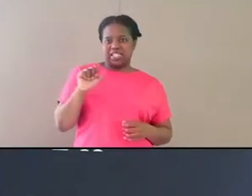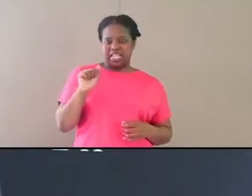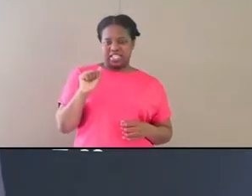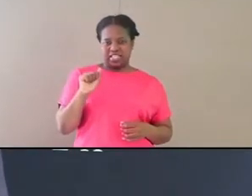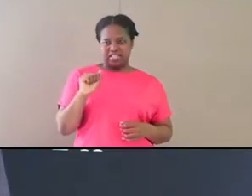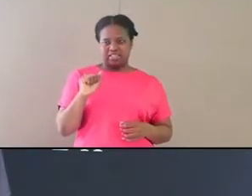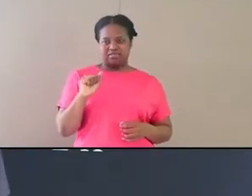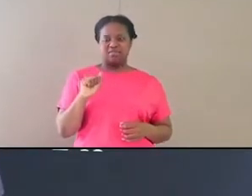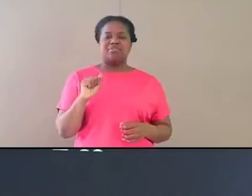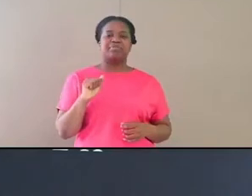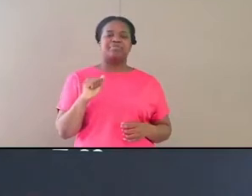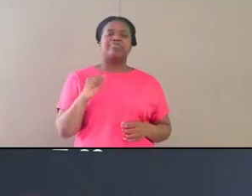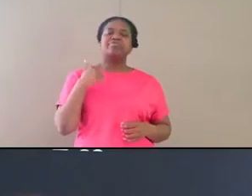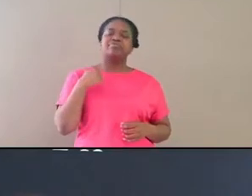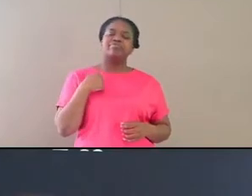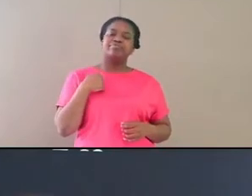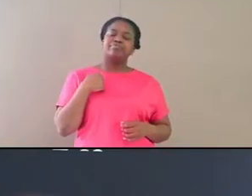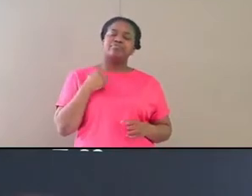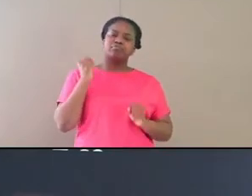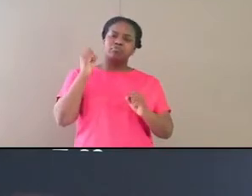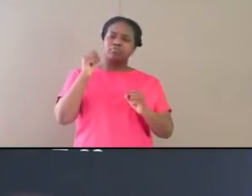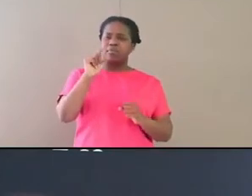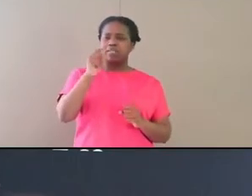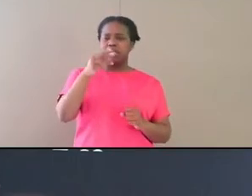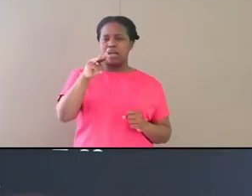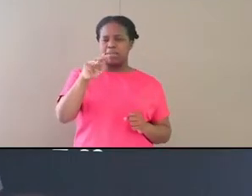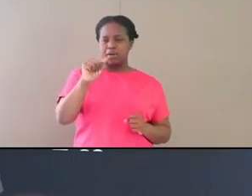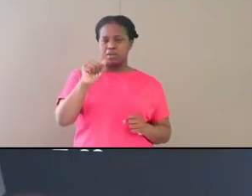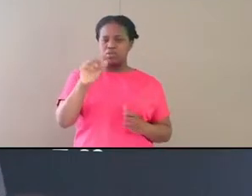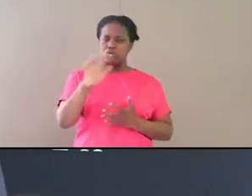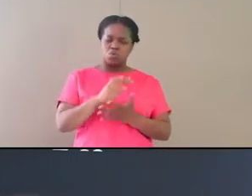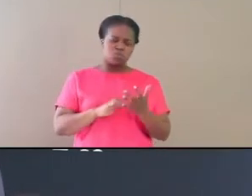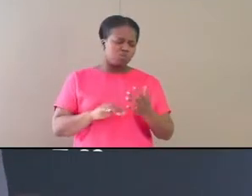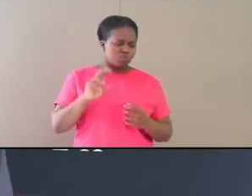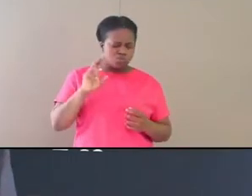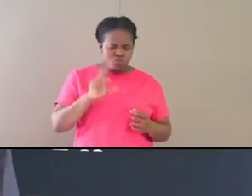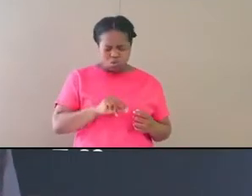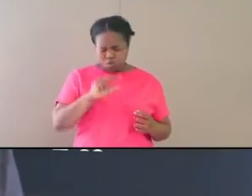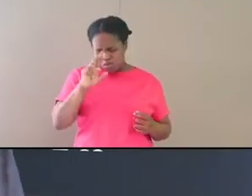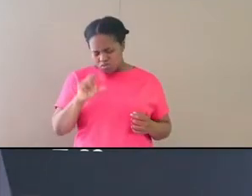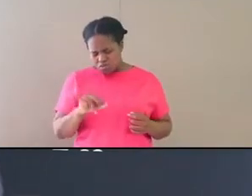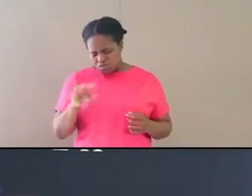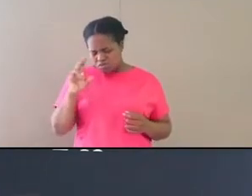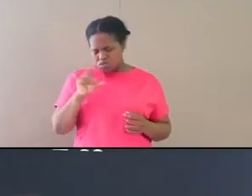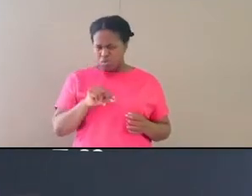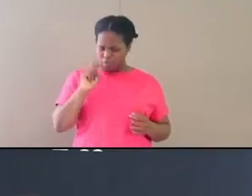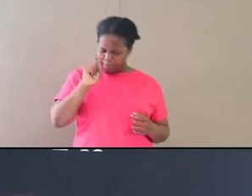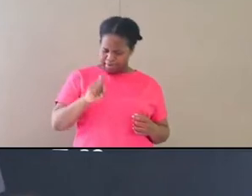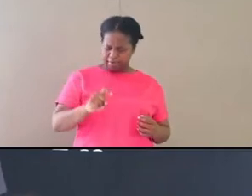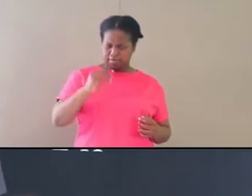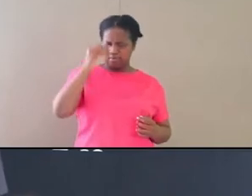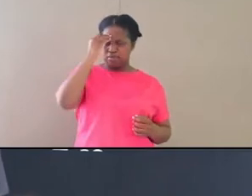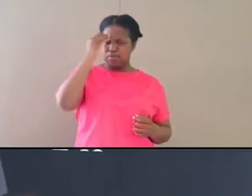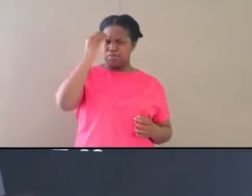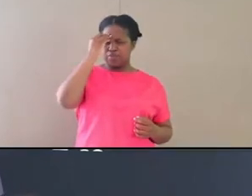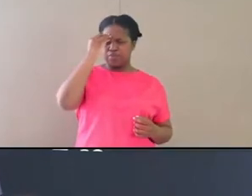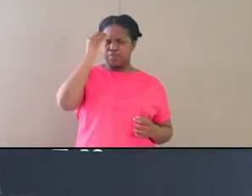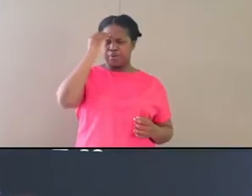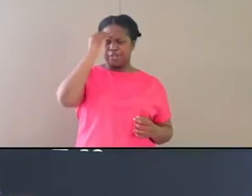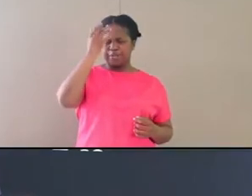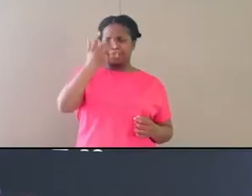relay the story to Temba. And he says, no, no, Mastura, Alan should know this. It was